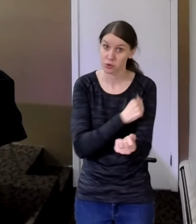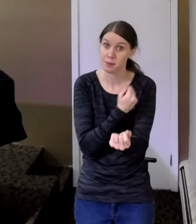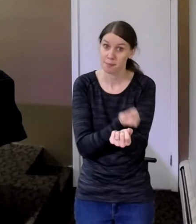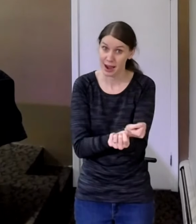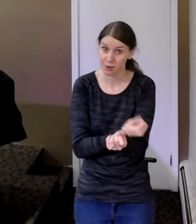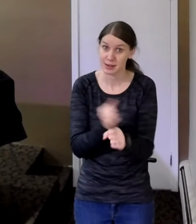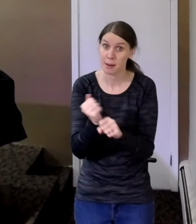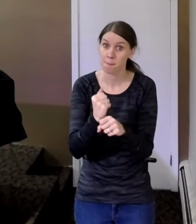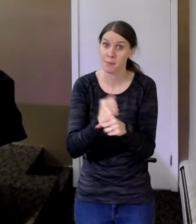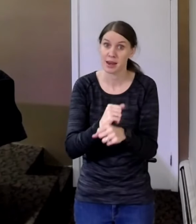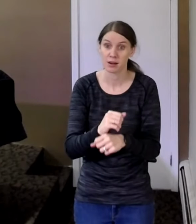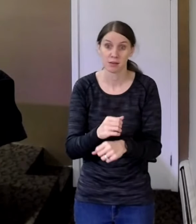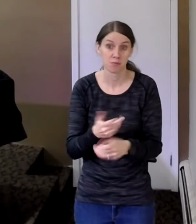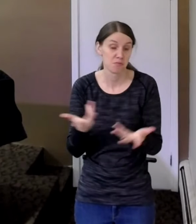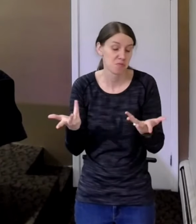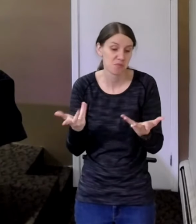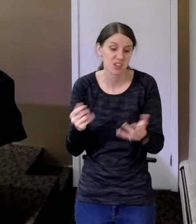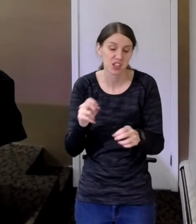life.